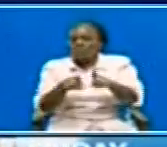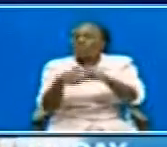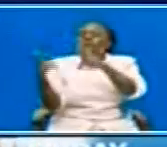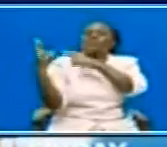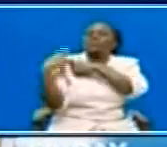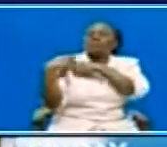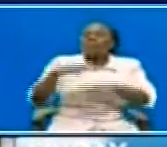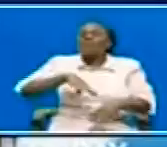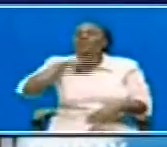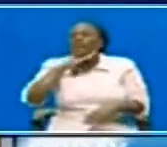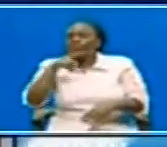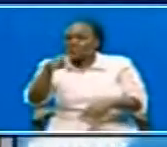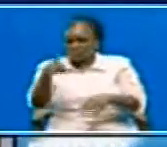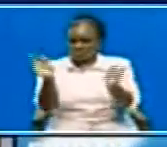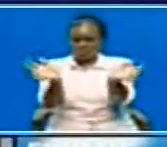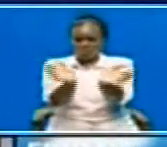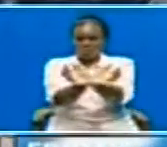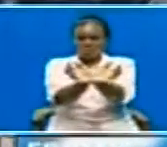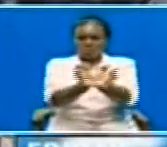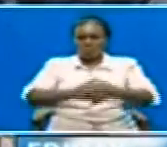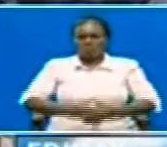in the death arrested.